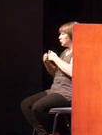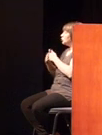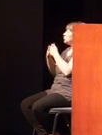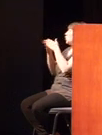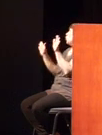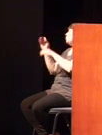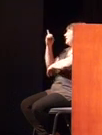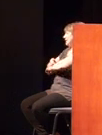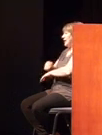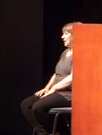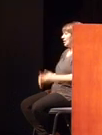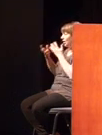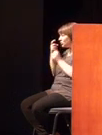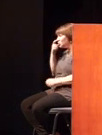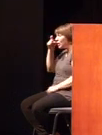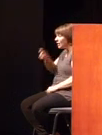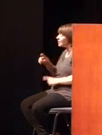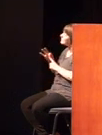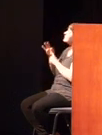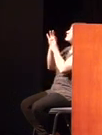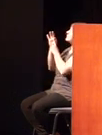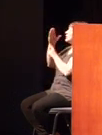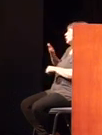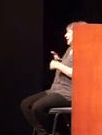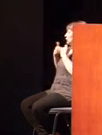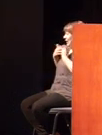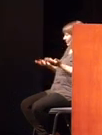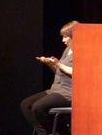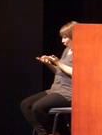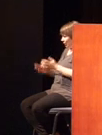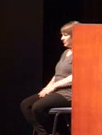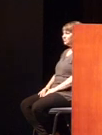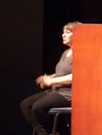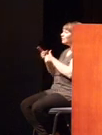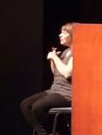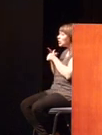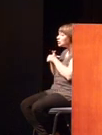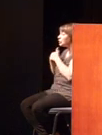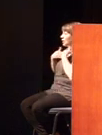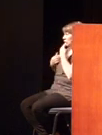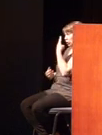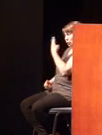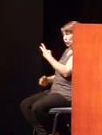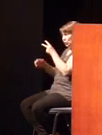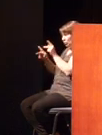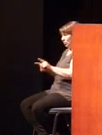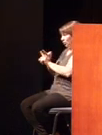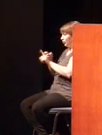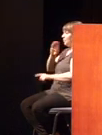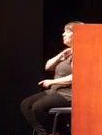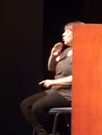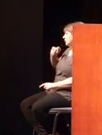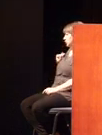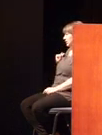day. And just to recognize some special guests that we have with us today. First of all, we have two members of our Board of Trustees